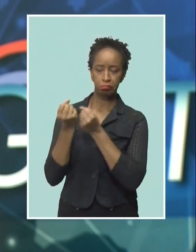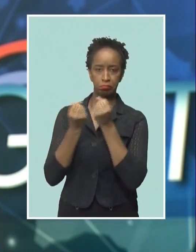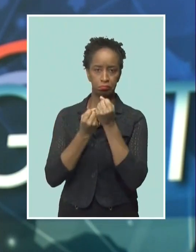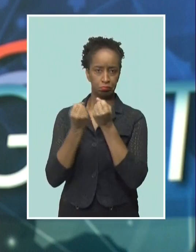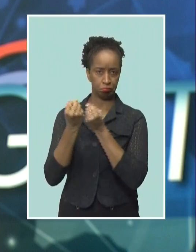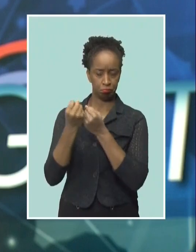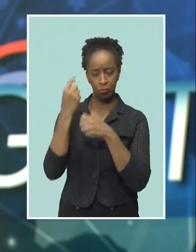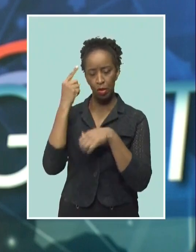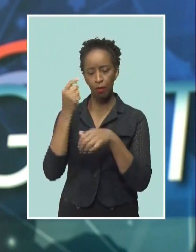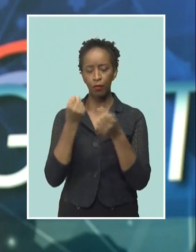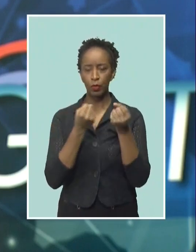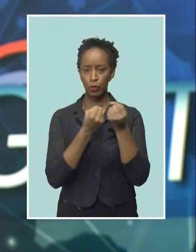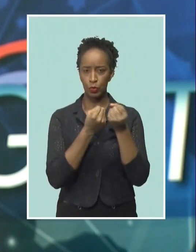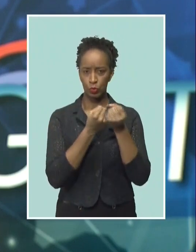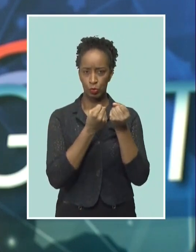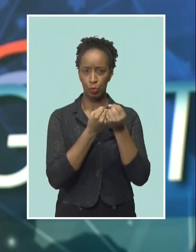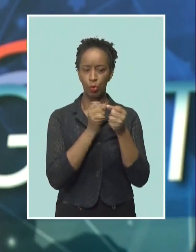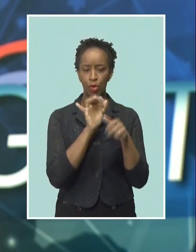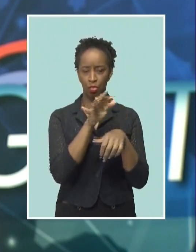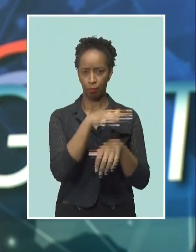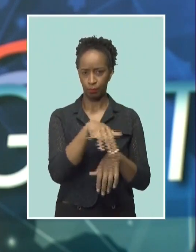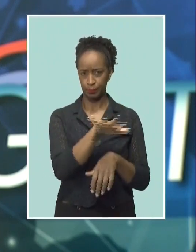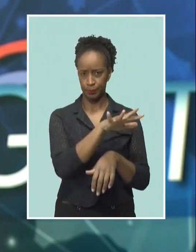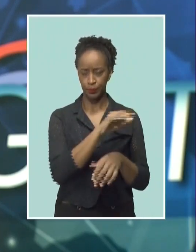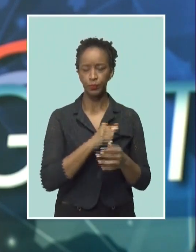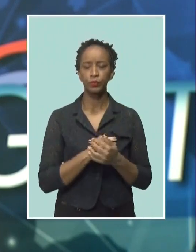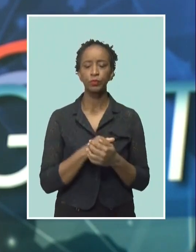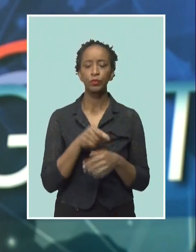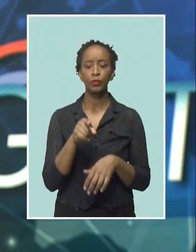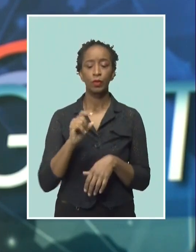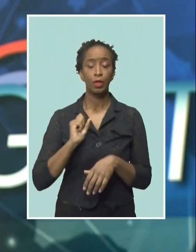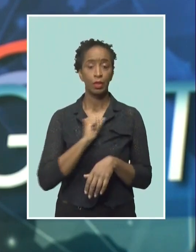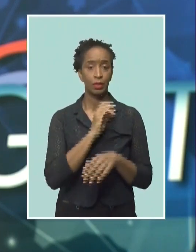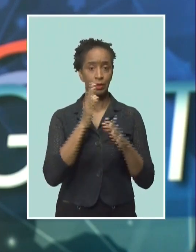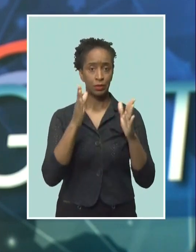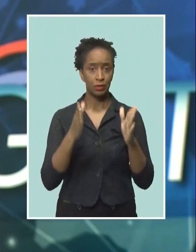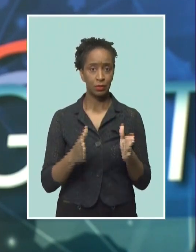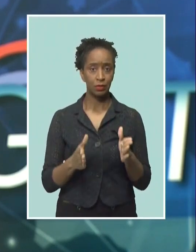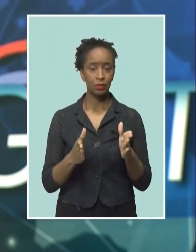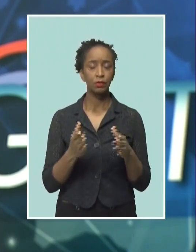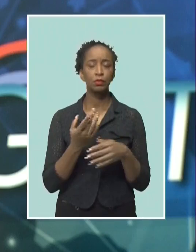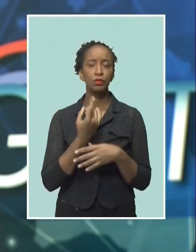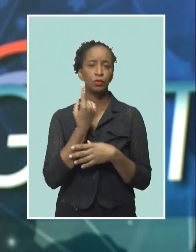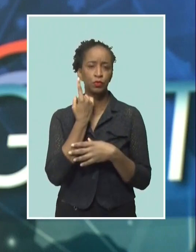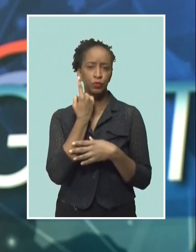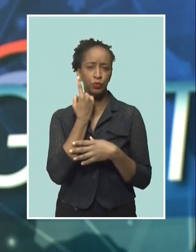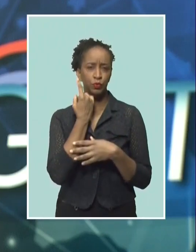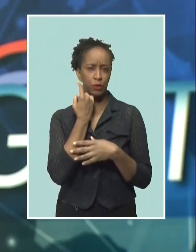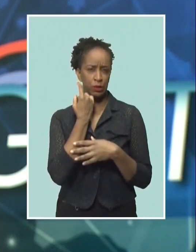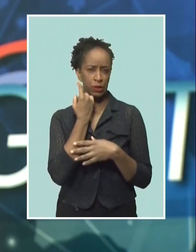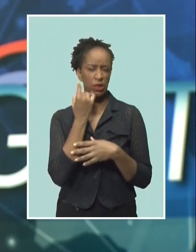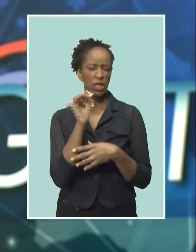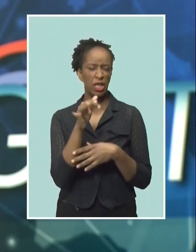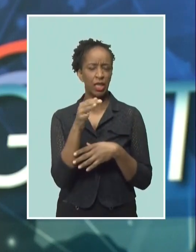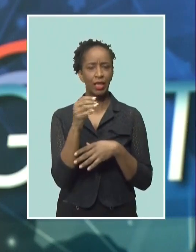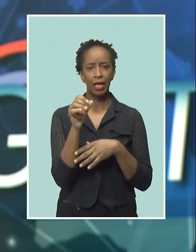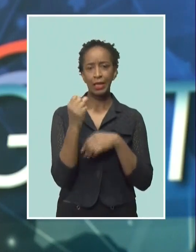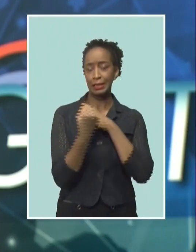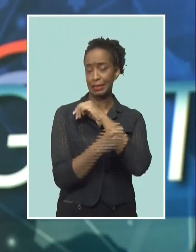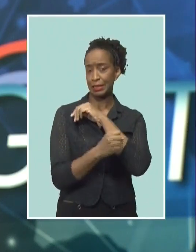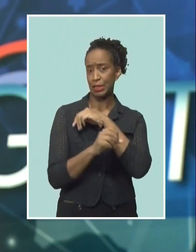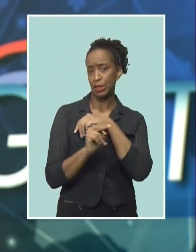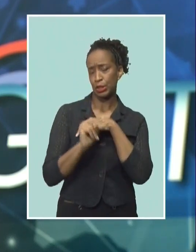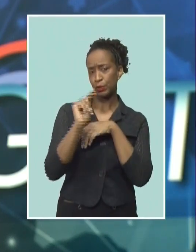in the northern constituency. Senator Blackman was speaking at a family fun day held for those within the St. James North